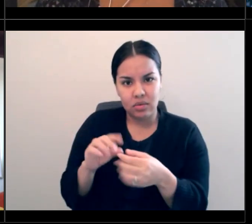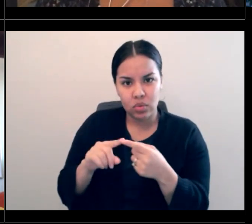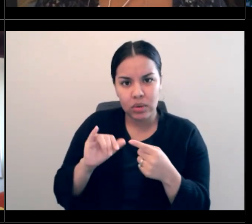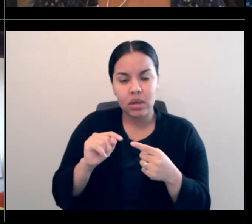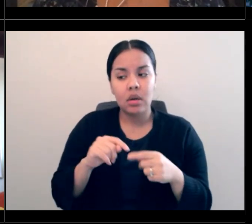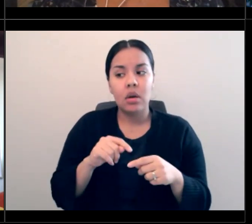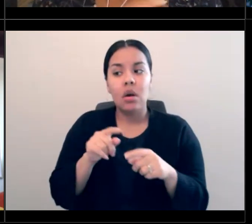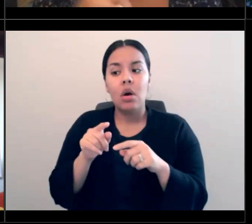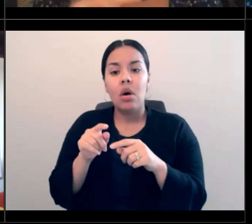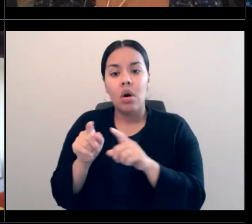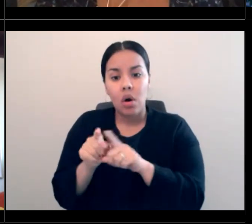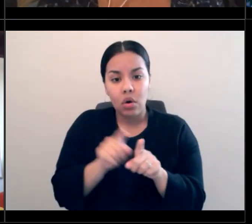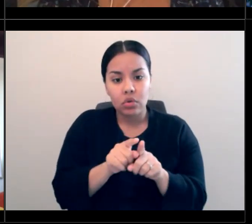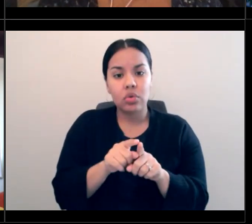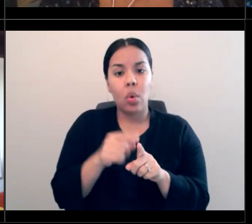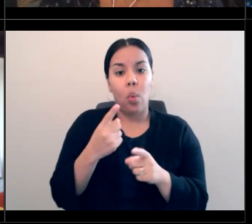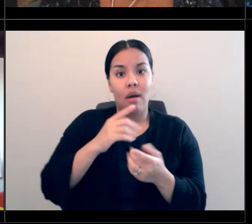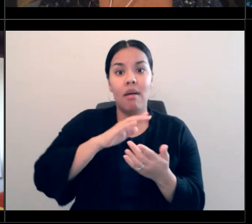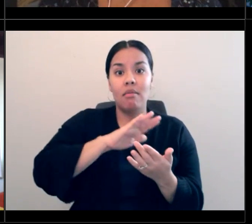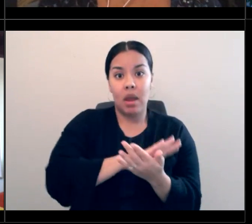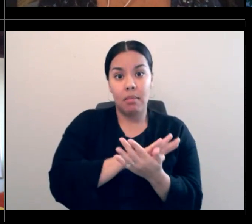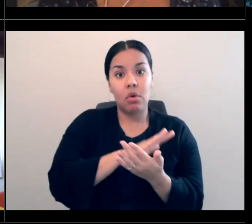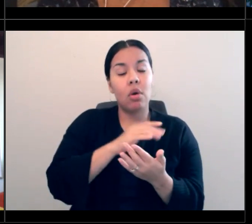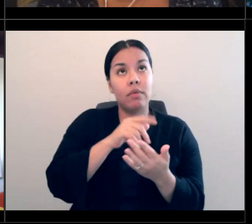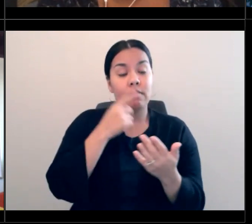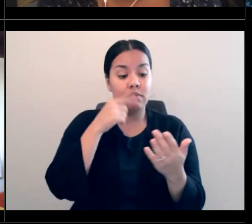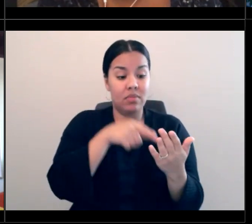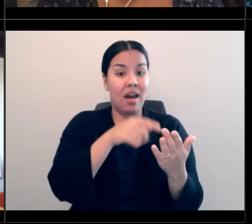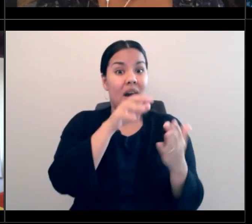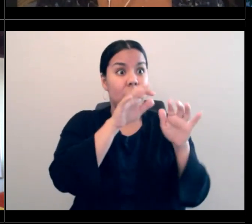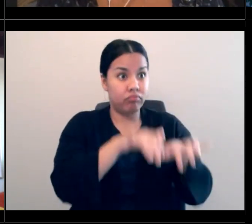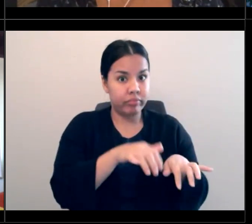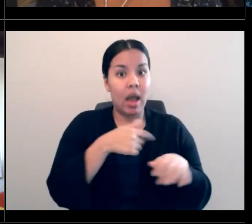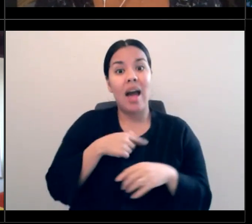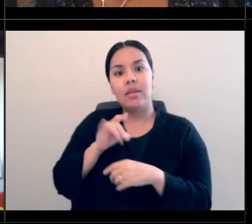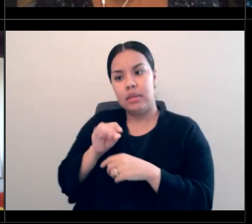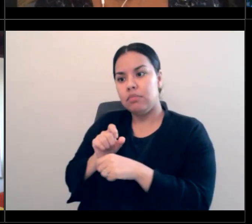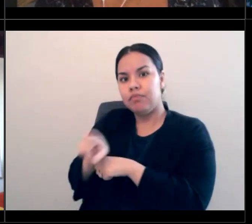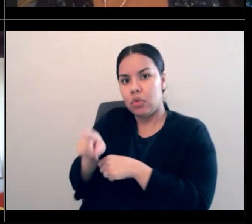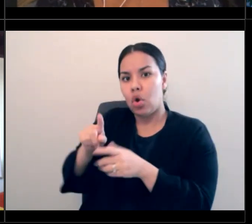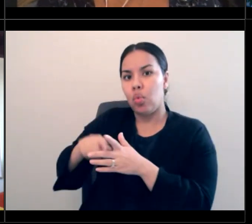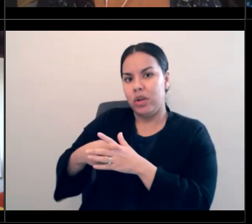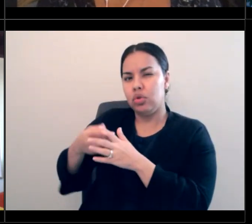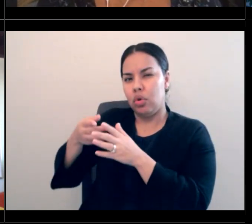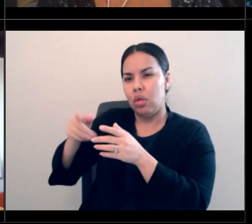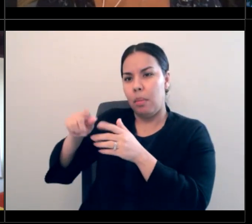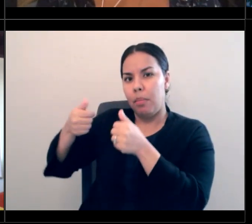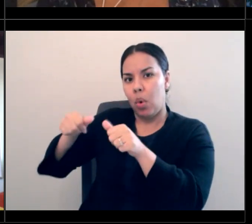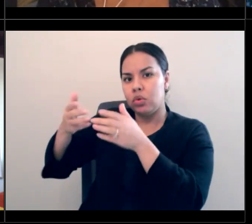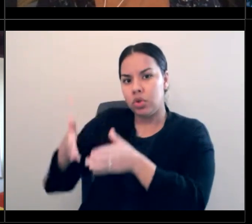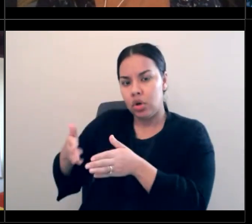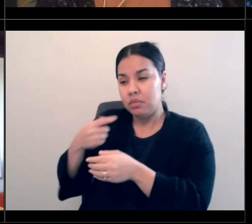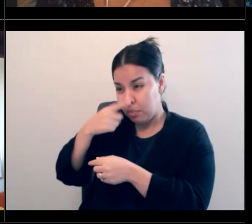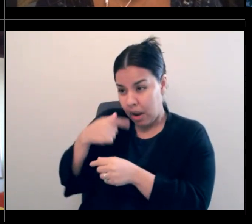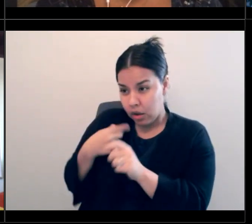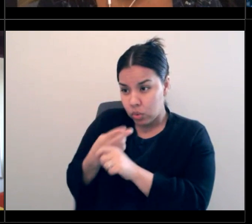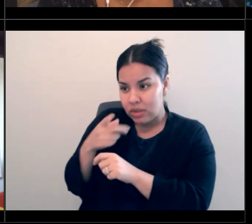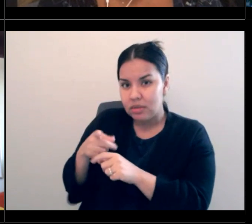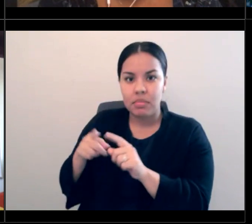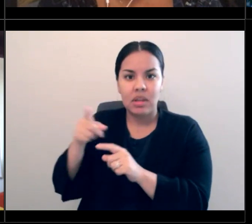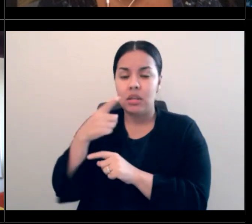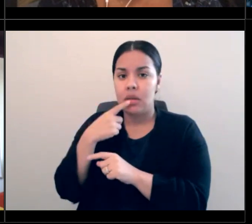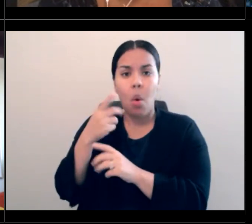that I did this, wrote to the original person and said, hey, would you mind if I use this? And they said no, but I didn't write to the 150